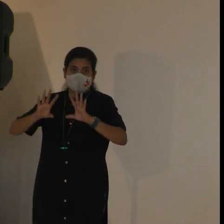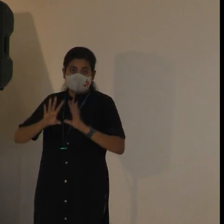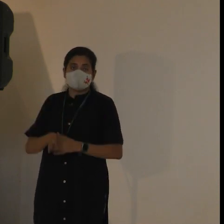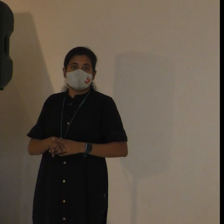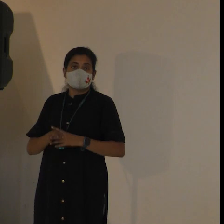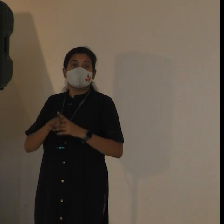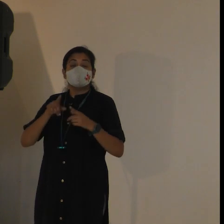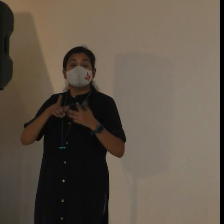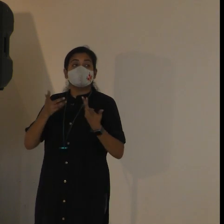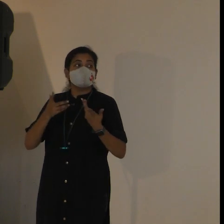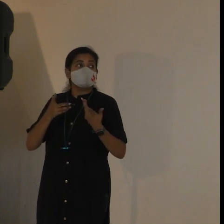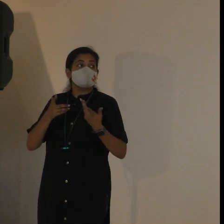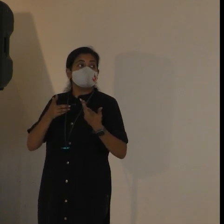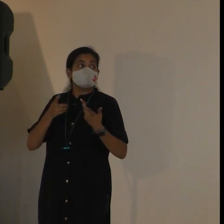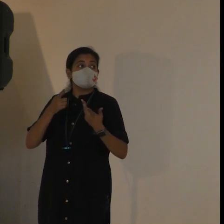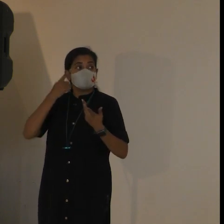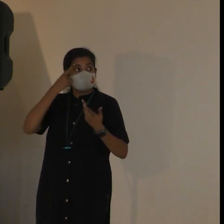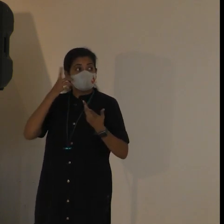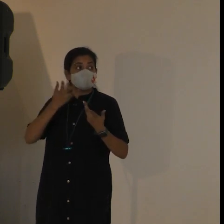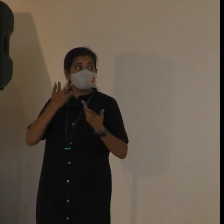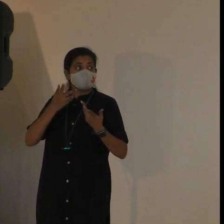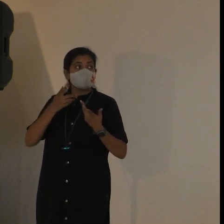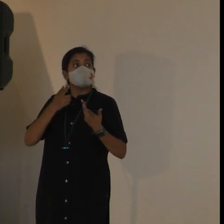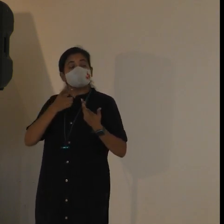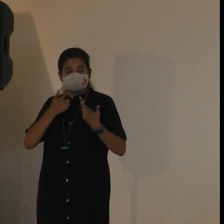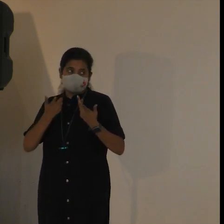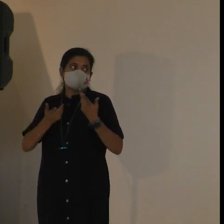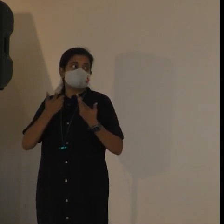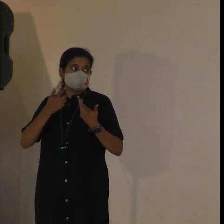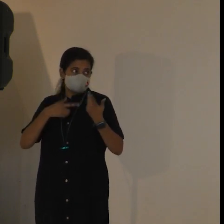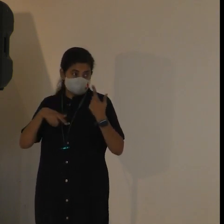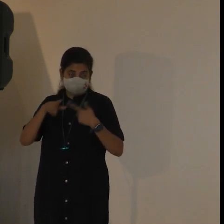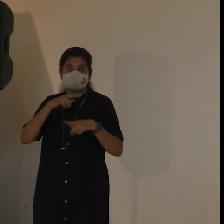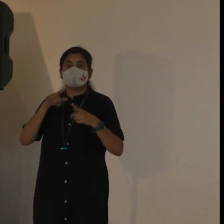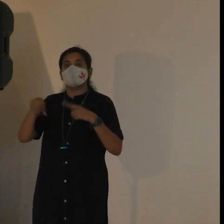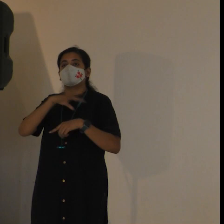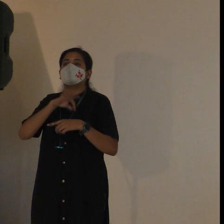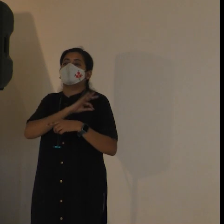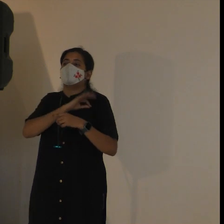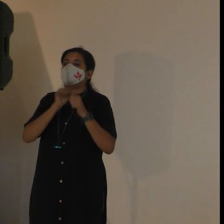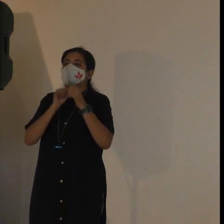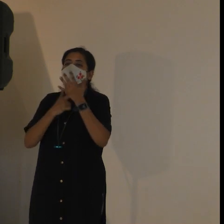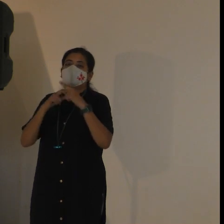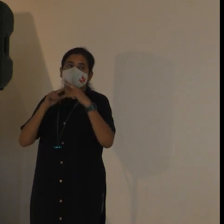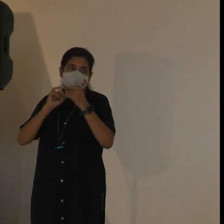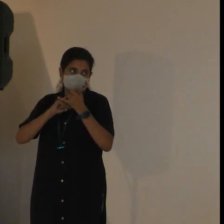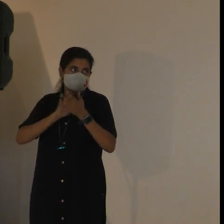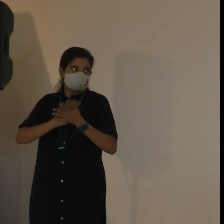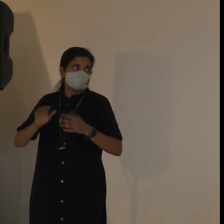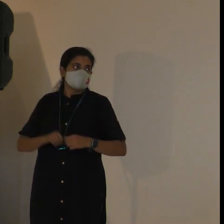and whether this is for financial sustainability, because we're all in the arts, capital A arts.